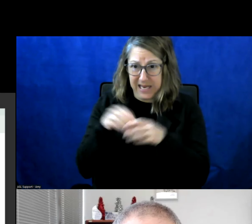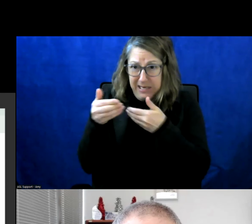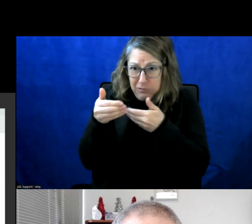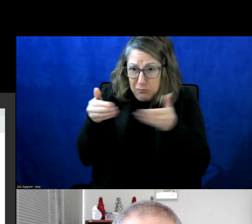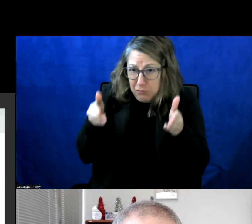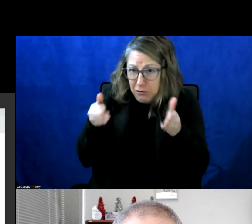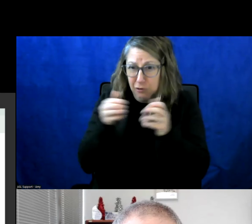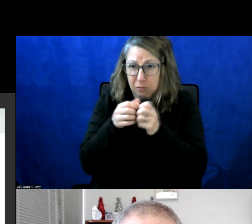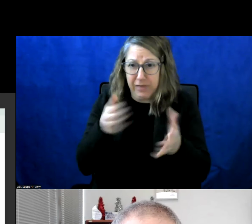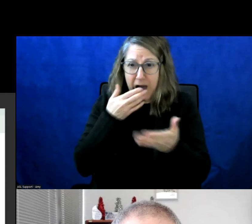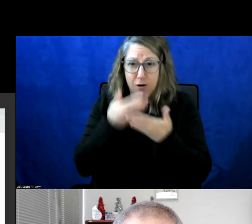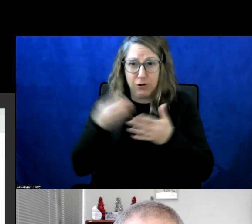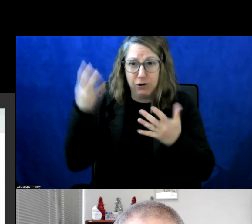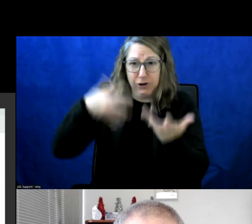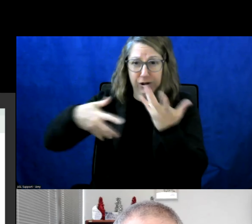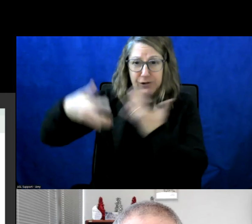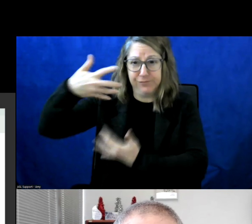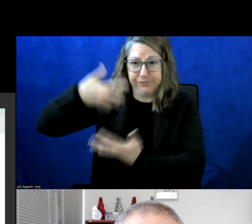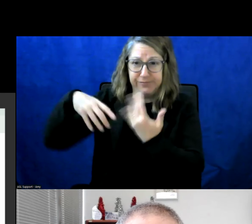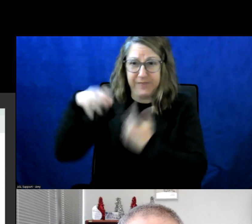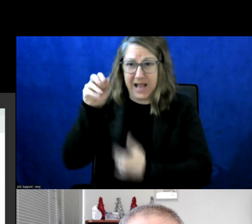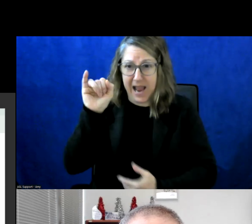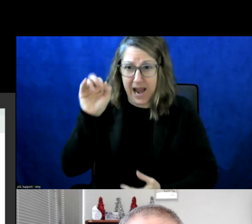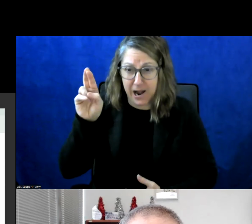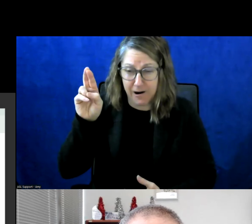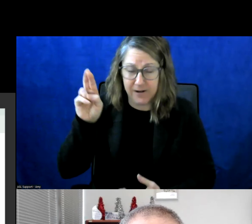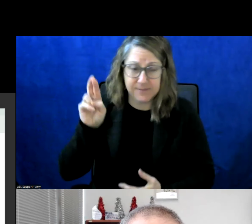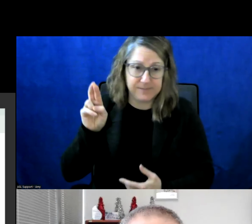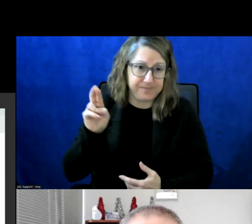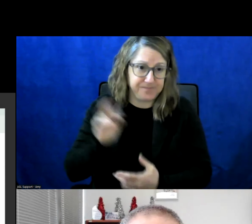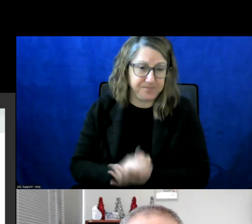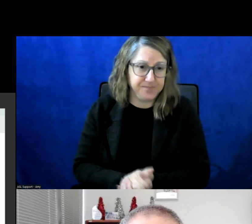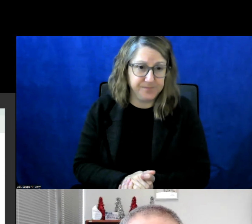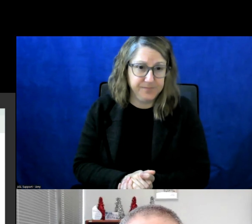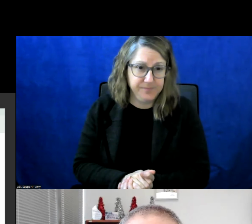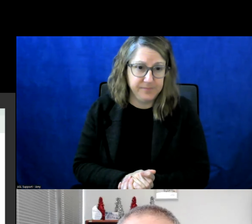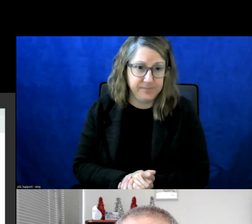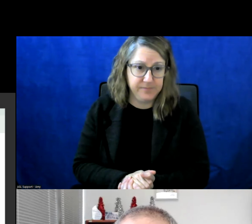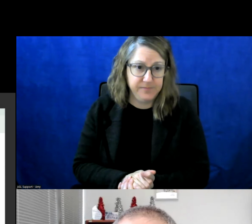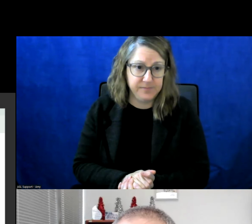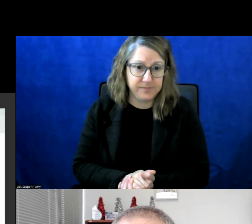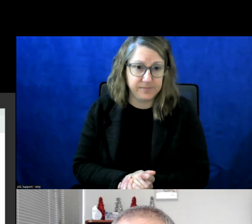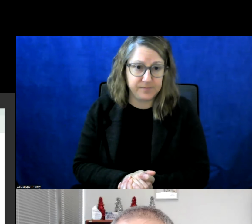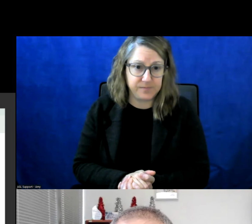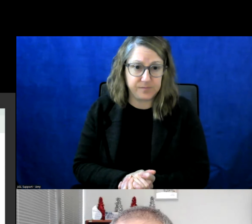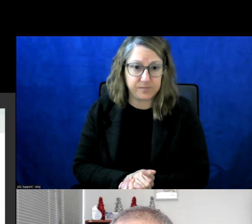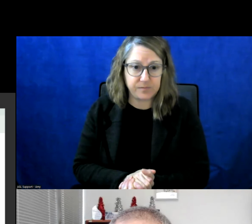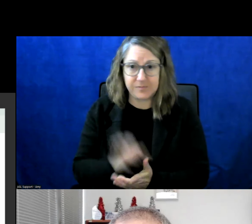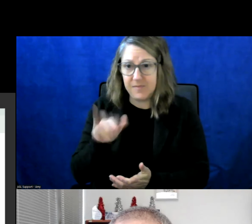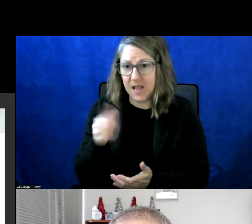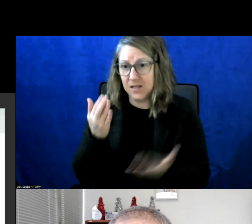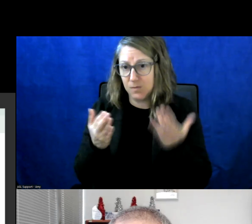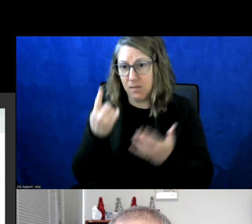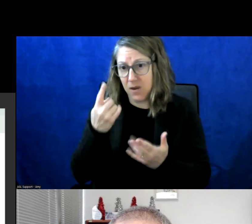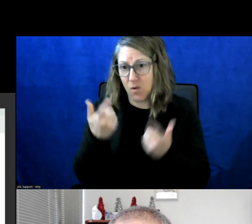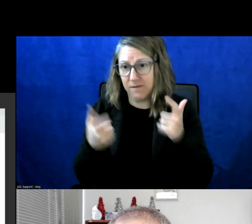ventilation, do not have good air filtration. And so this is probably one of the biggest